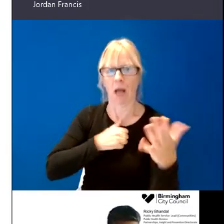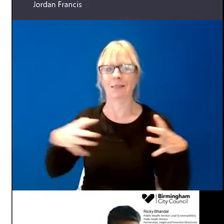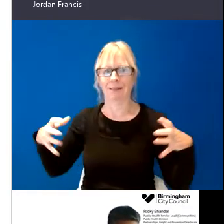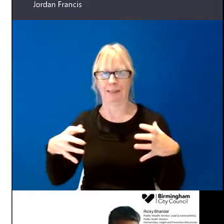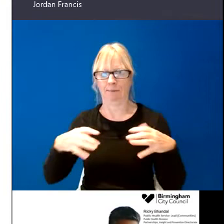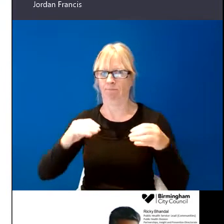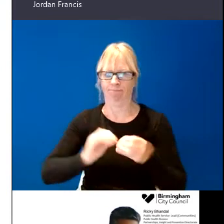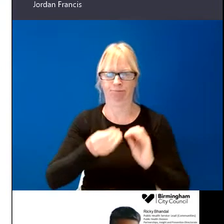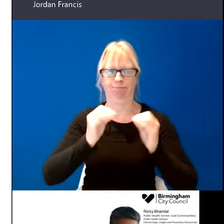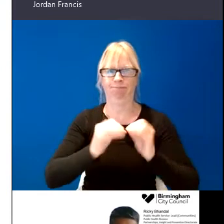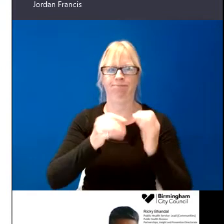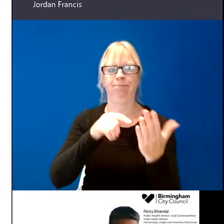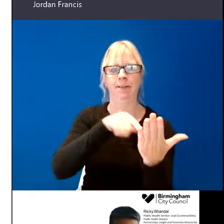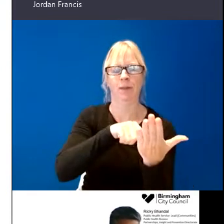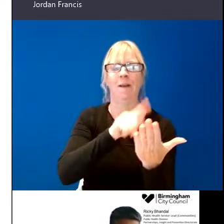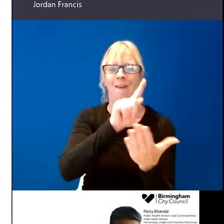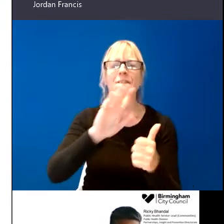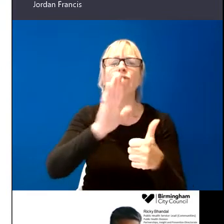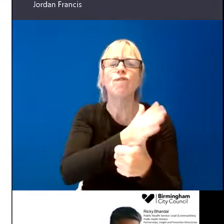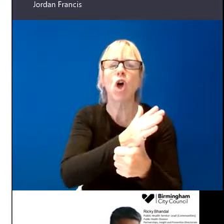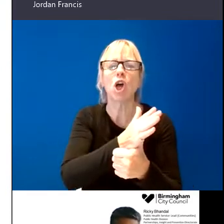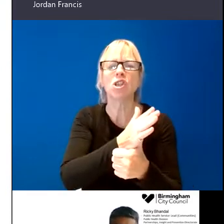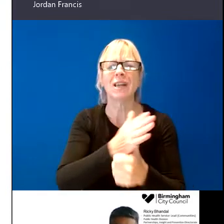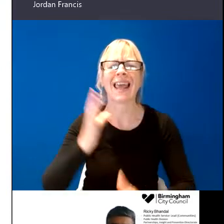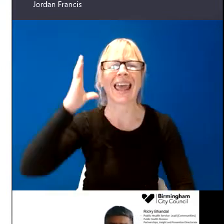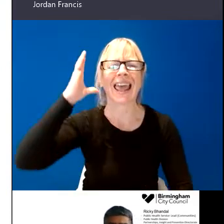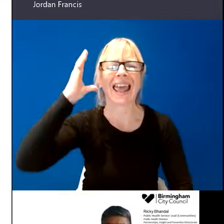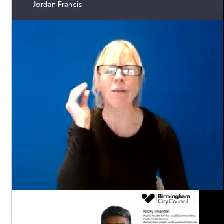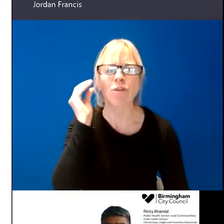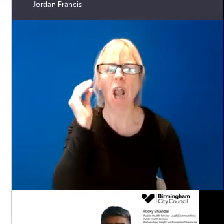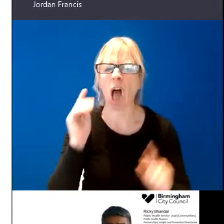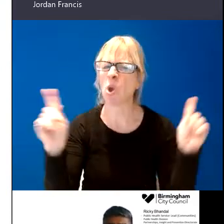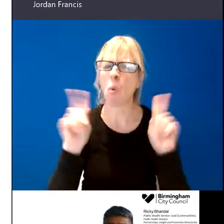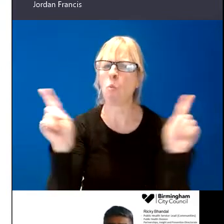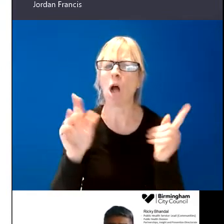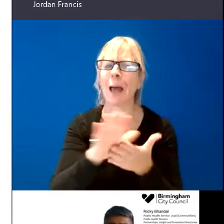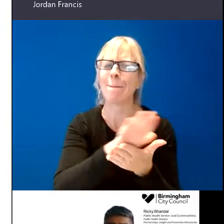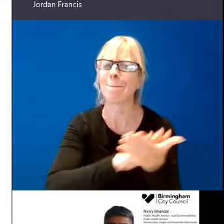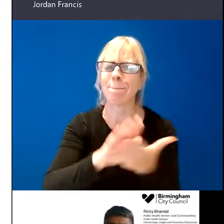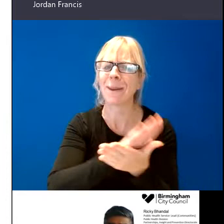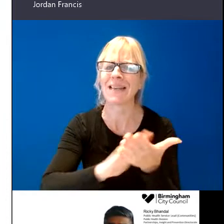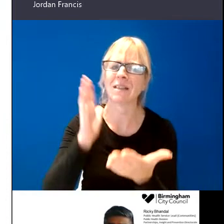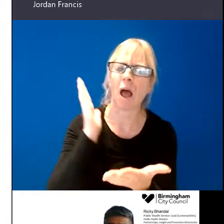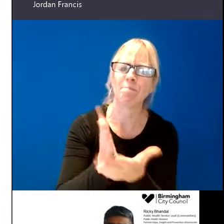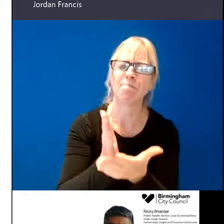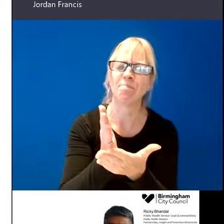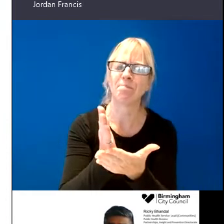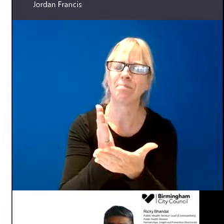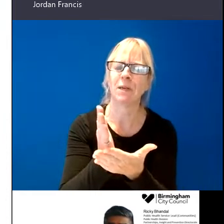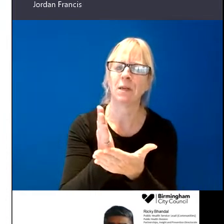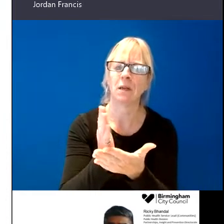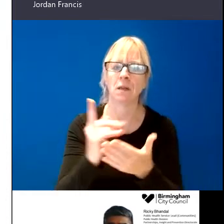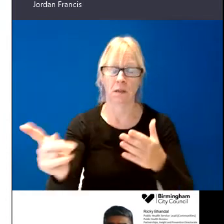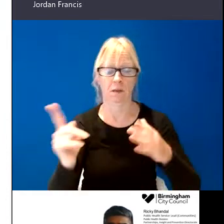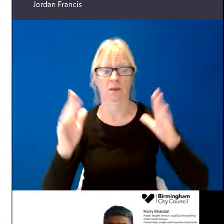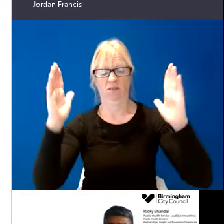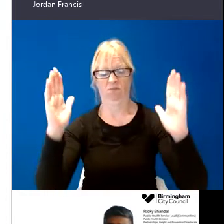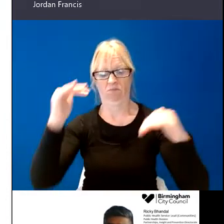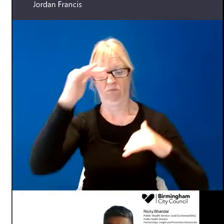the definitions of hearing loss. So people without hearing loss can hear noises between 0